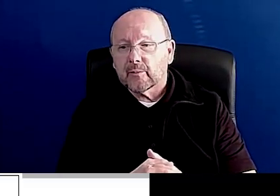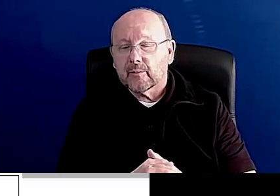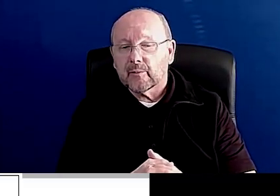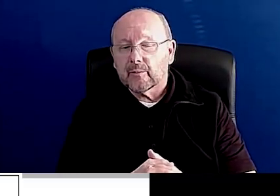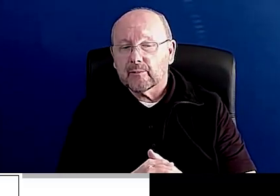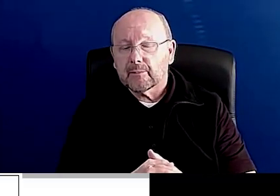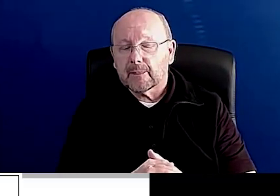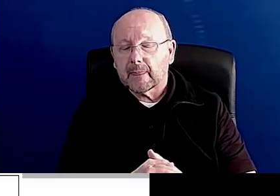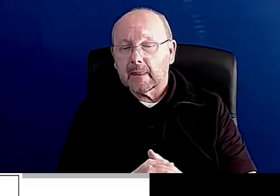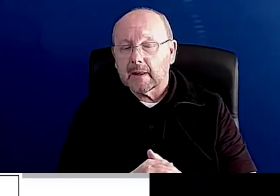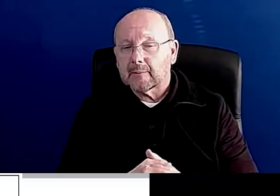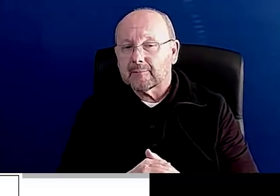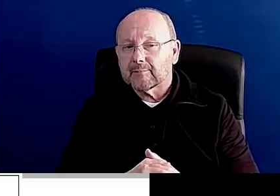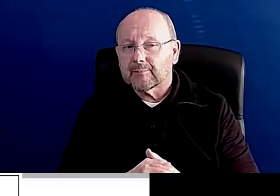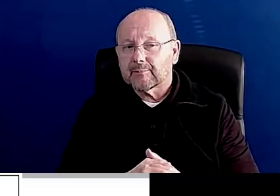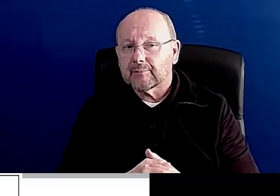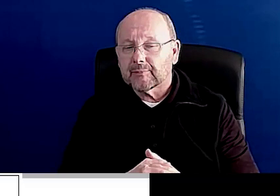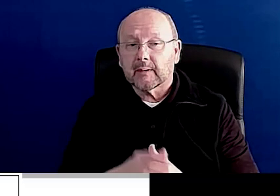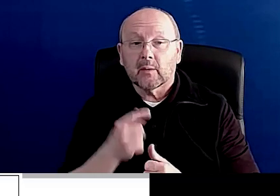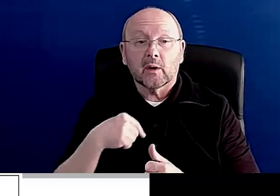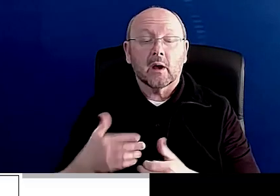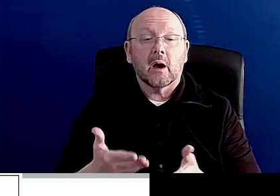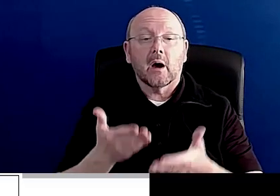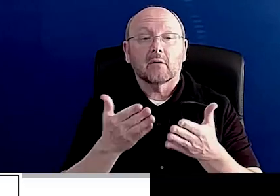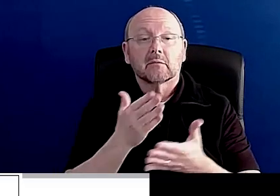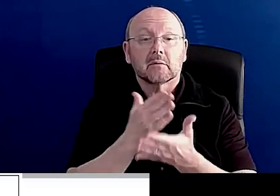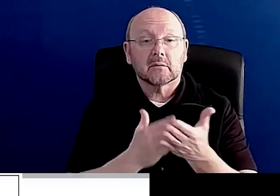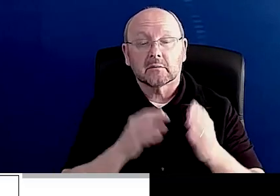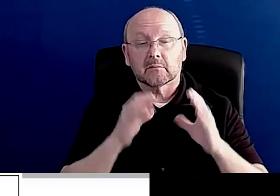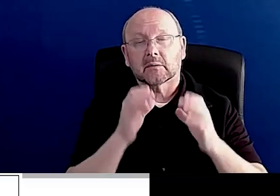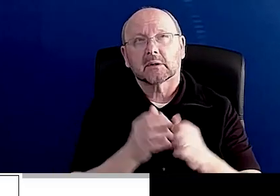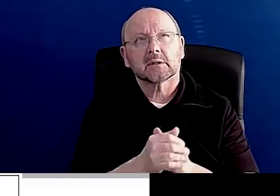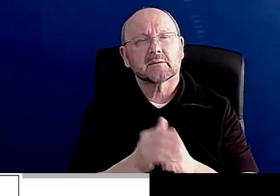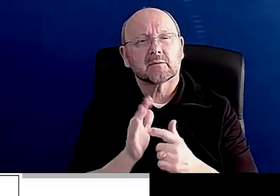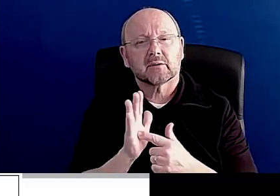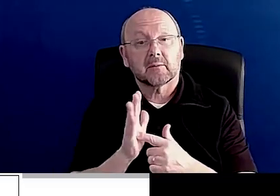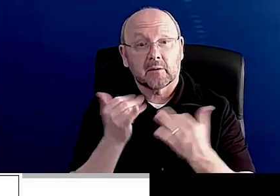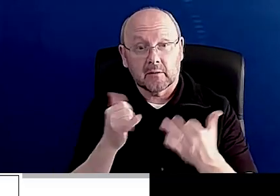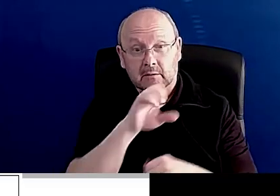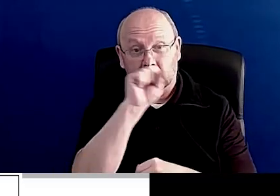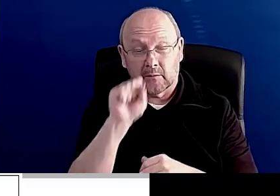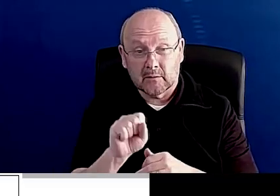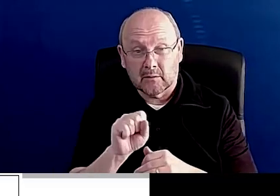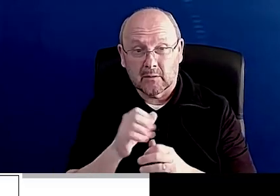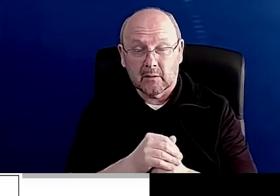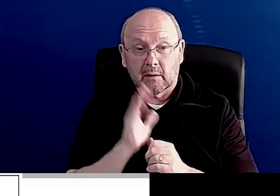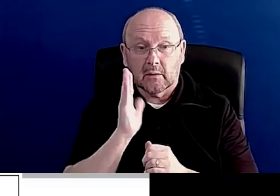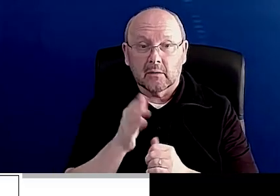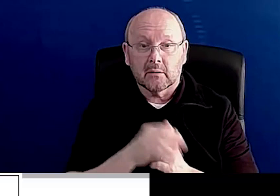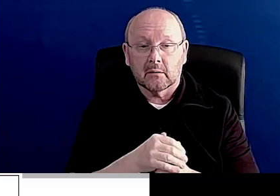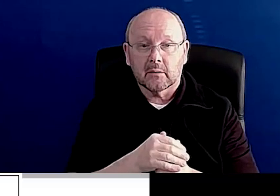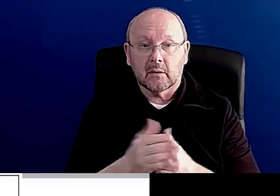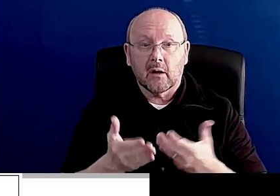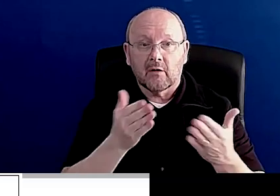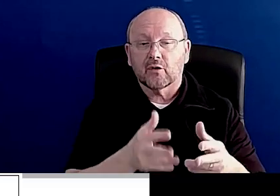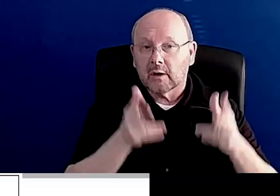Yeah, and we are offering some of these classes, like, for example, this semester, we're going to be offering the listening and